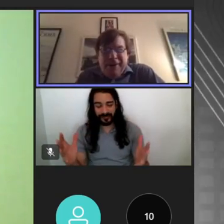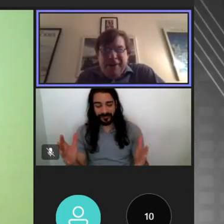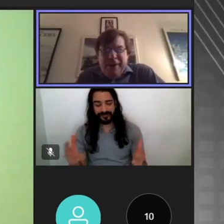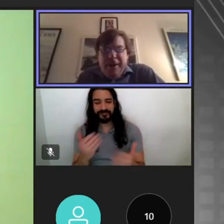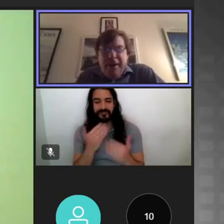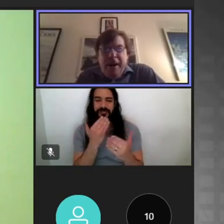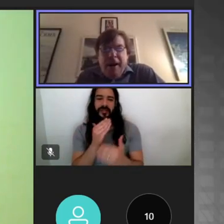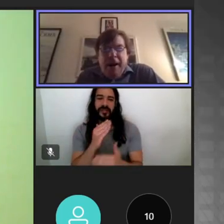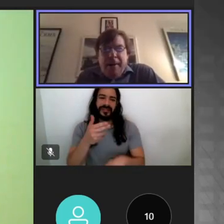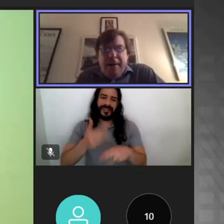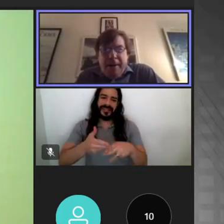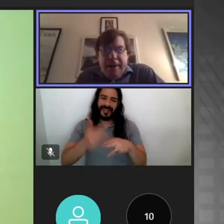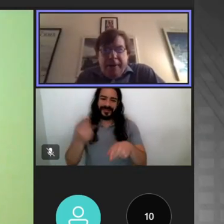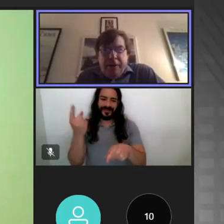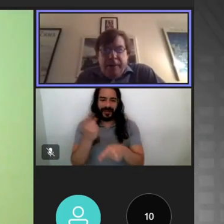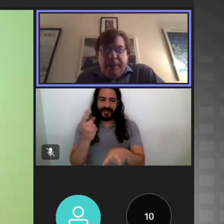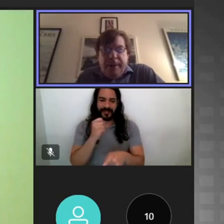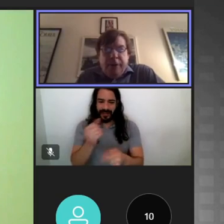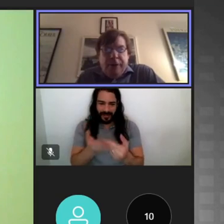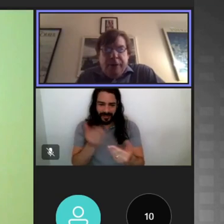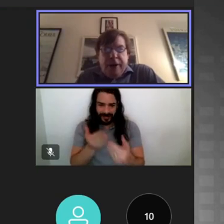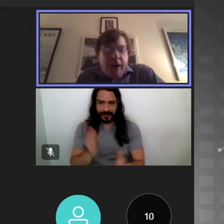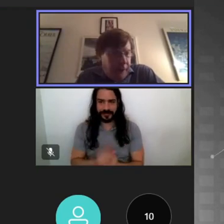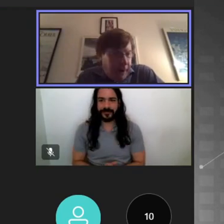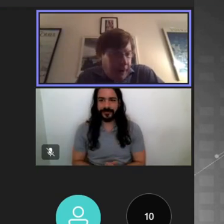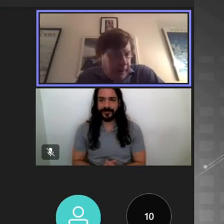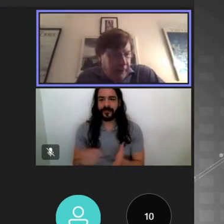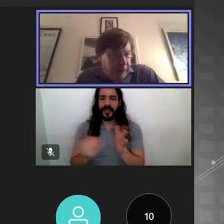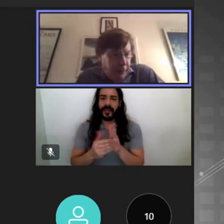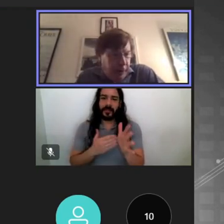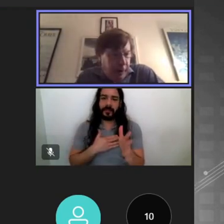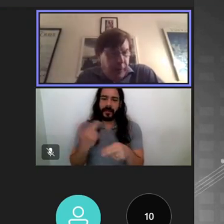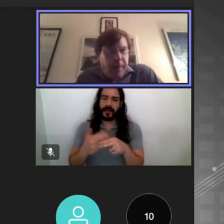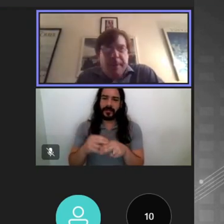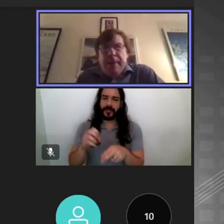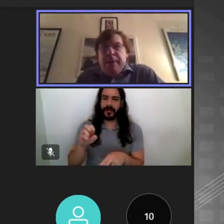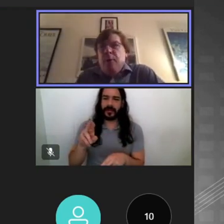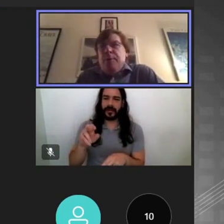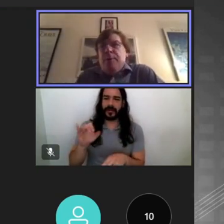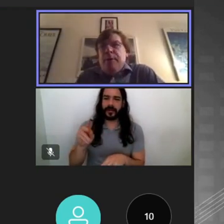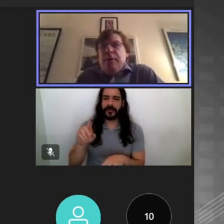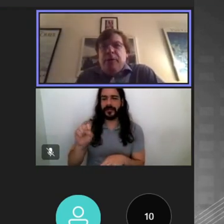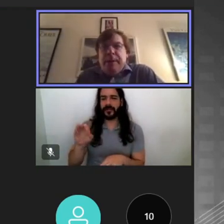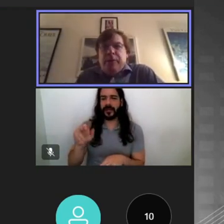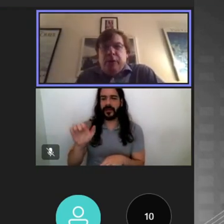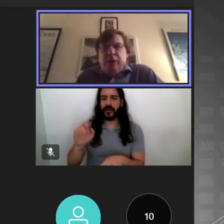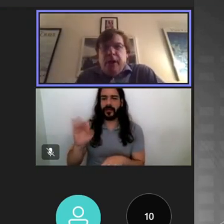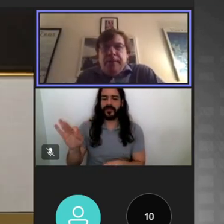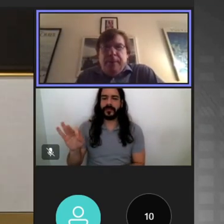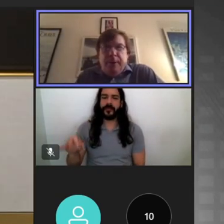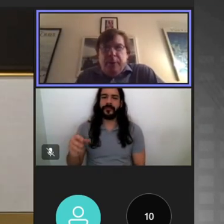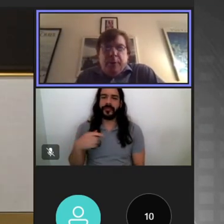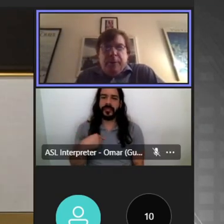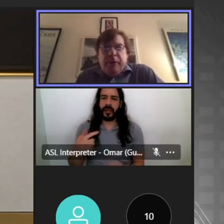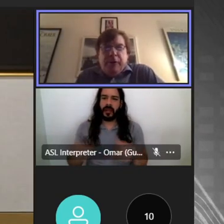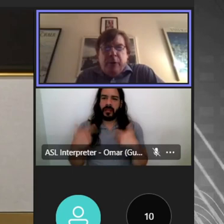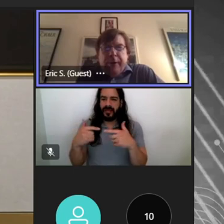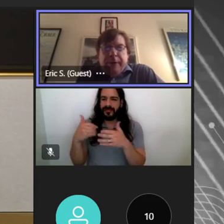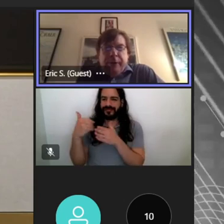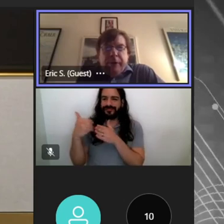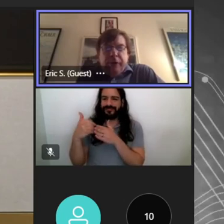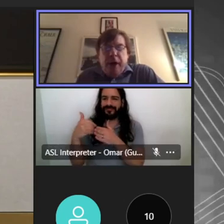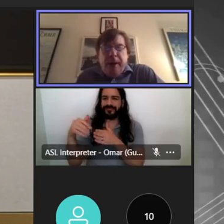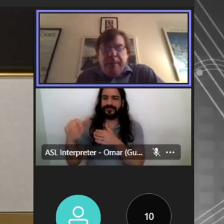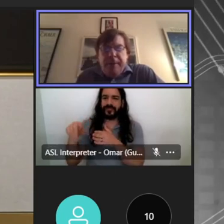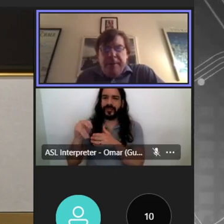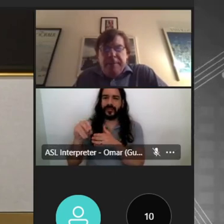Thank you very much. I really appreciate you got the name. It's not easy. Again, as I said, my name's Eric Scheinkopf. I live right by the